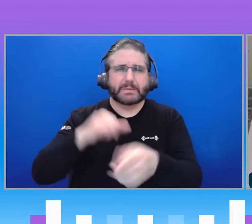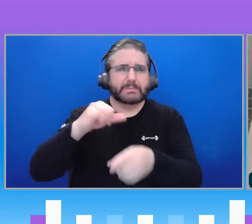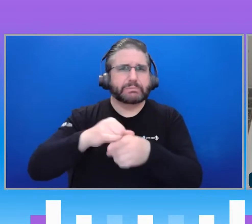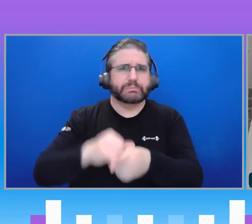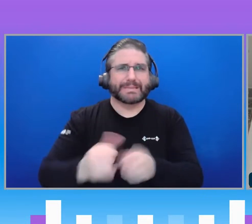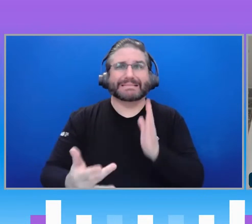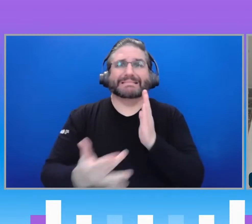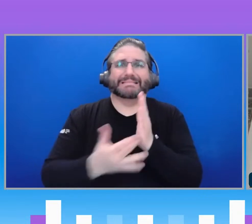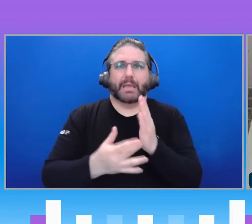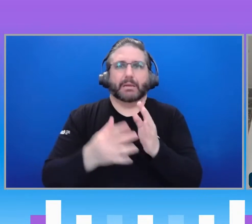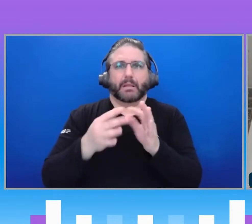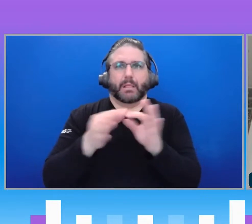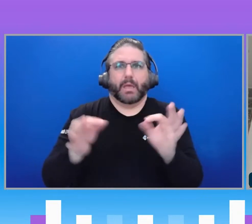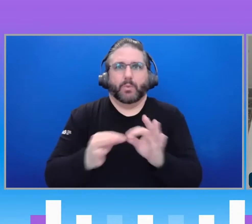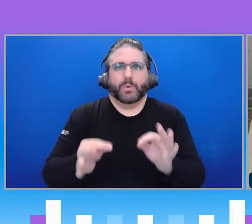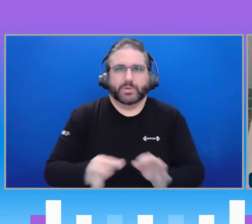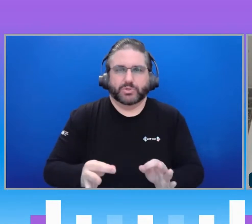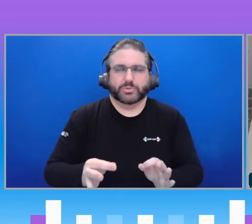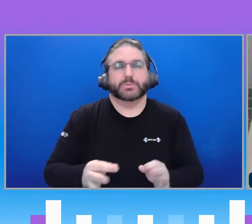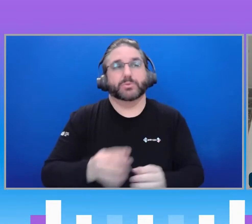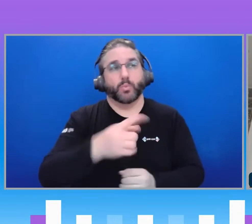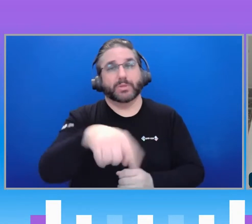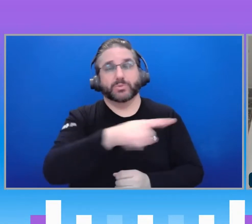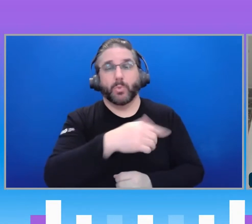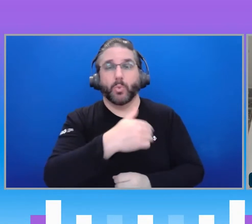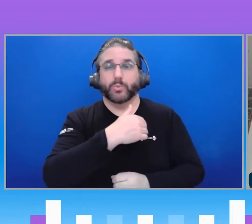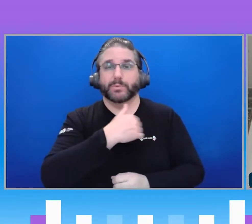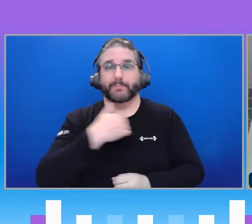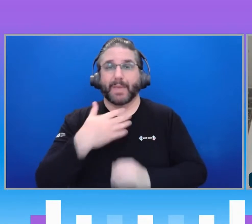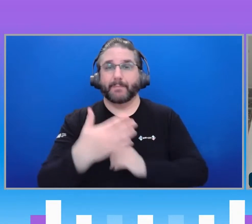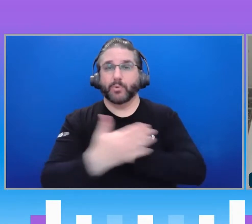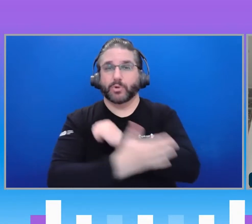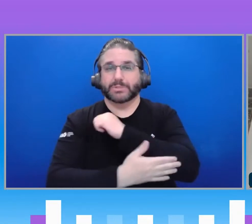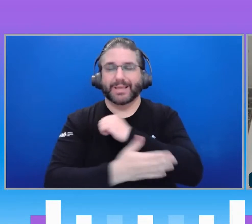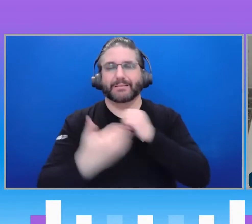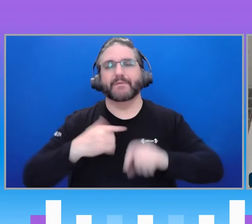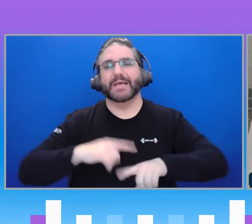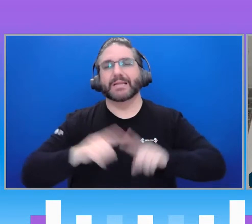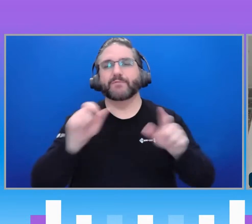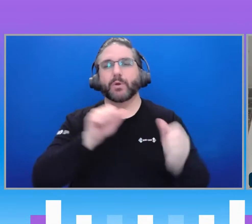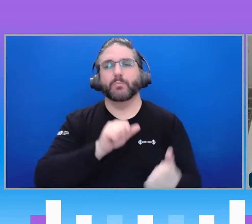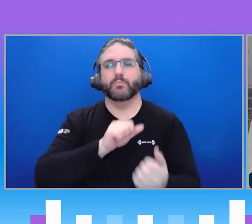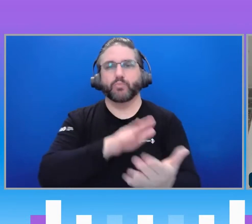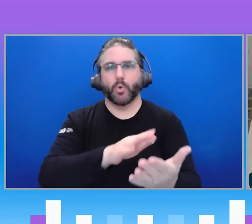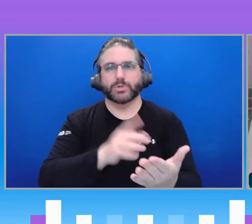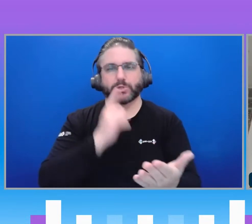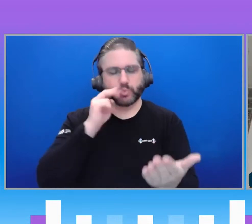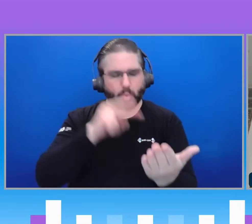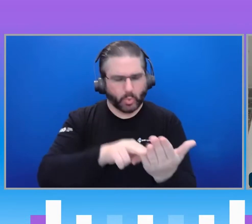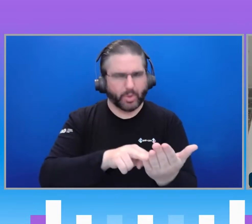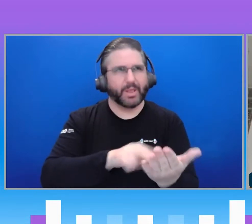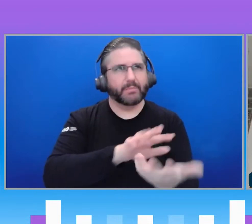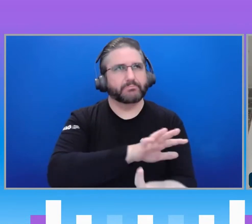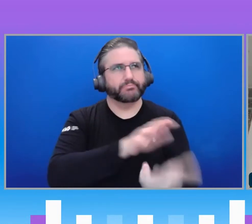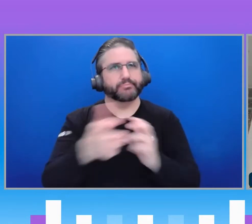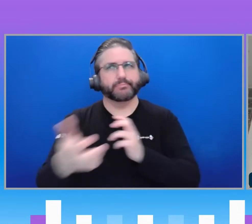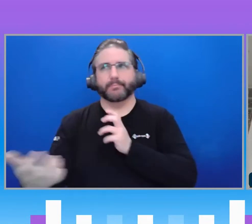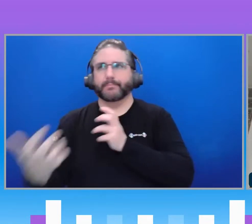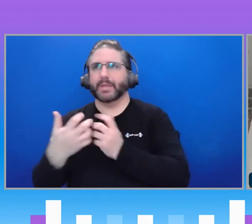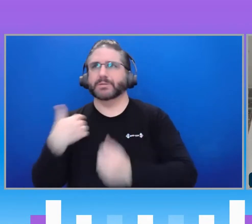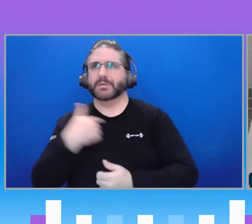obviously different member states apply different approaches in order to transpose this European law into national